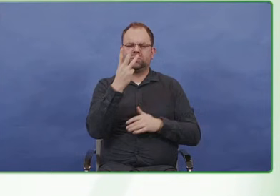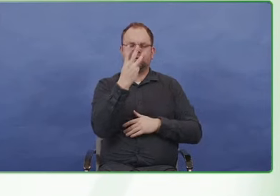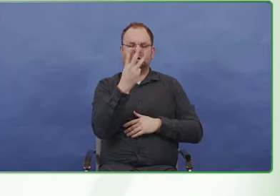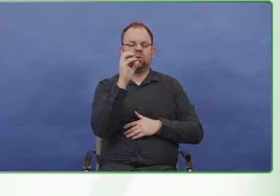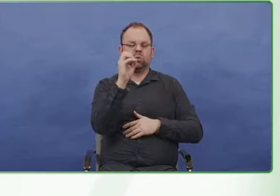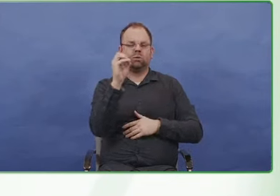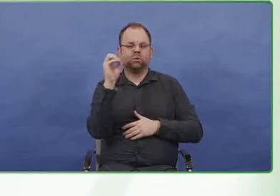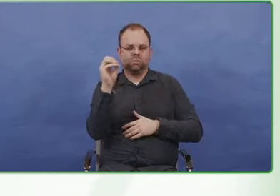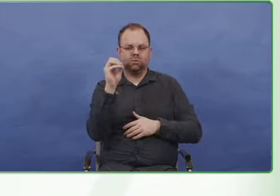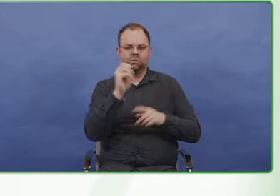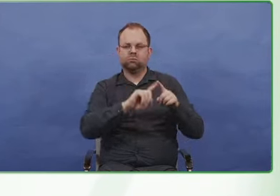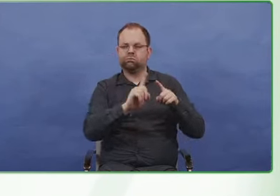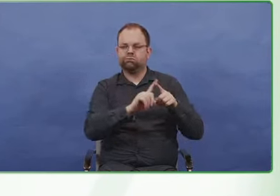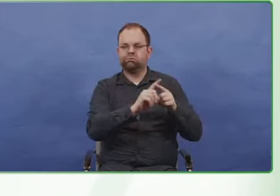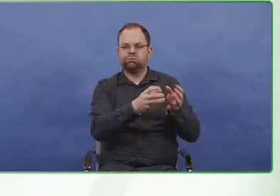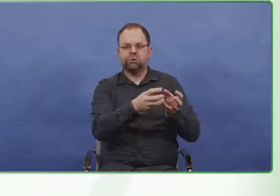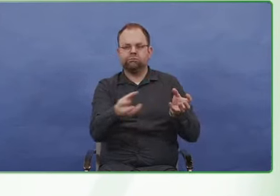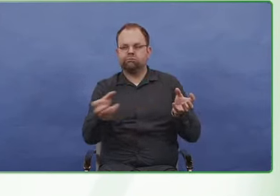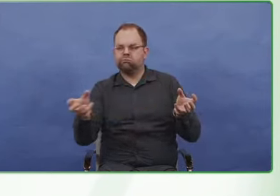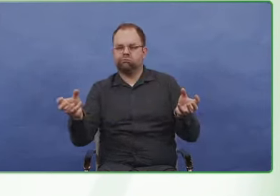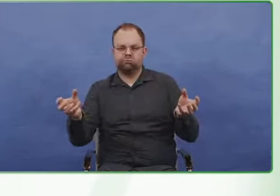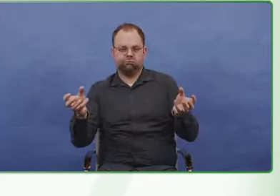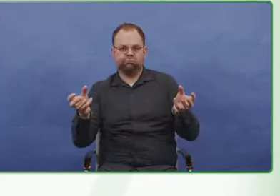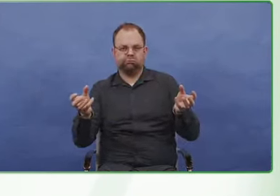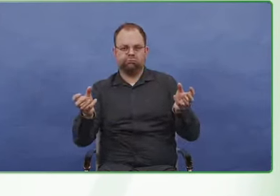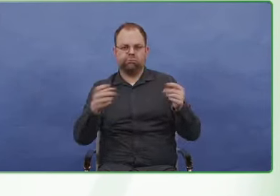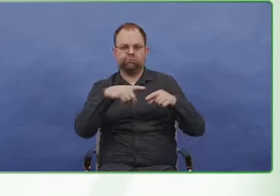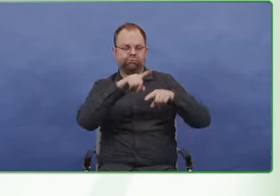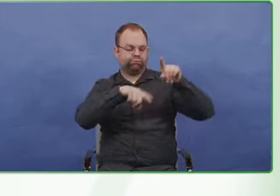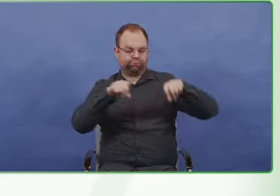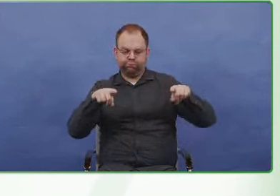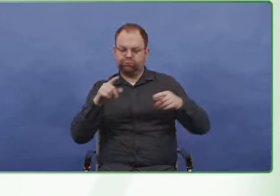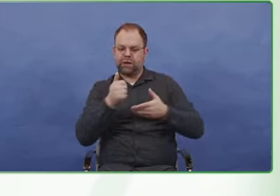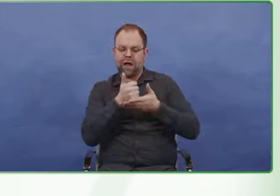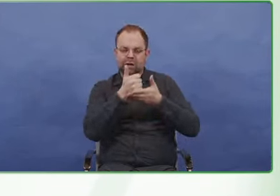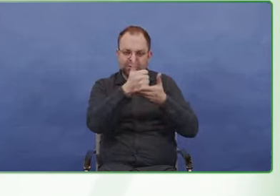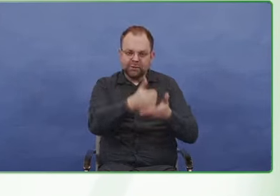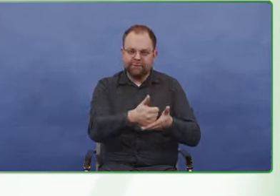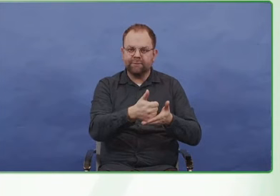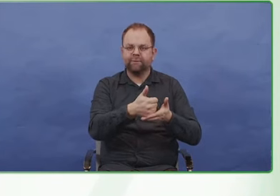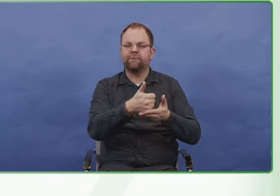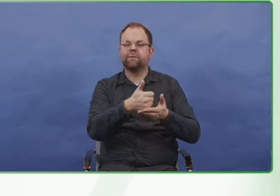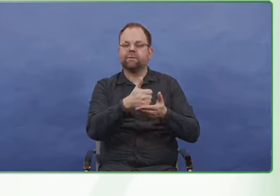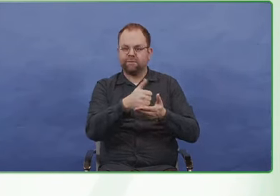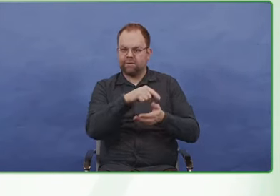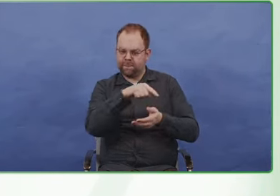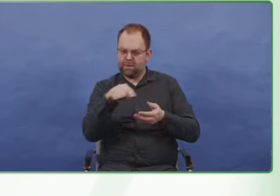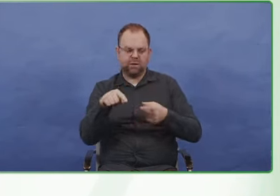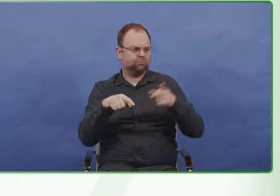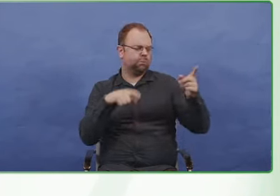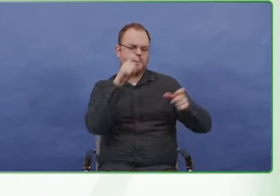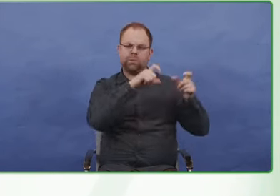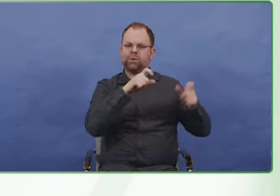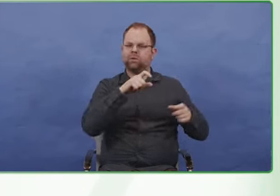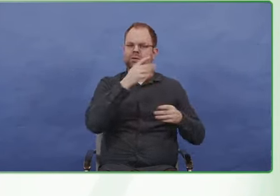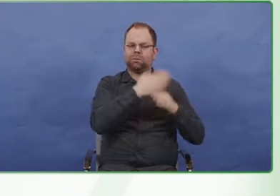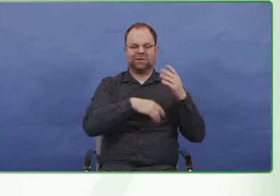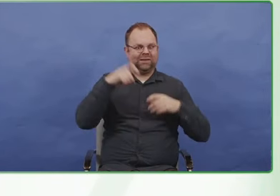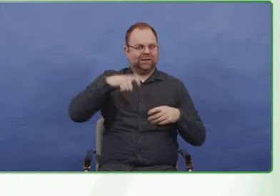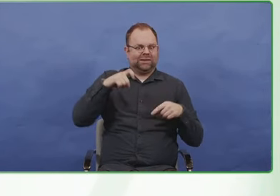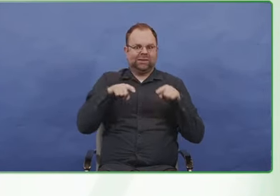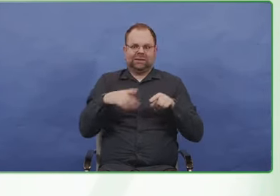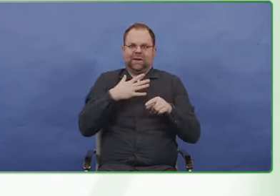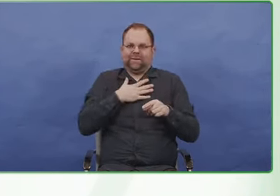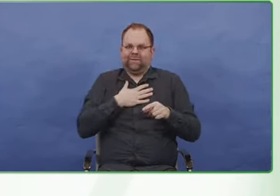supply. As of now, it is a limited product procurements are happening. And some certain products, of course, we procure from